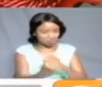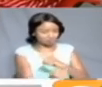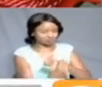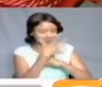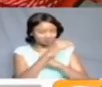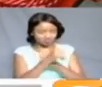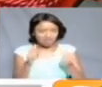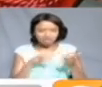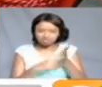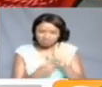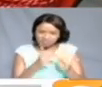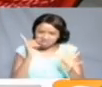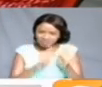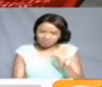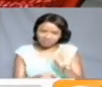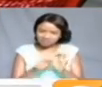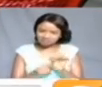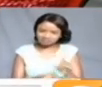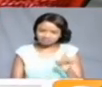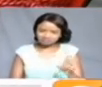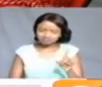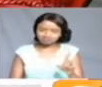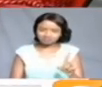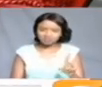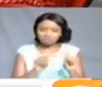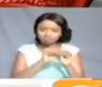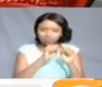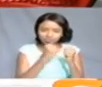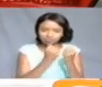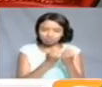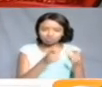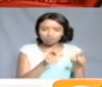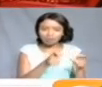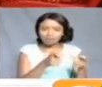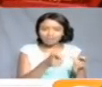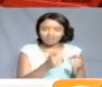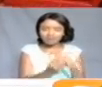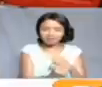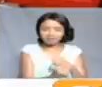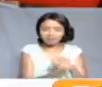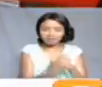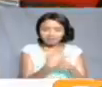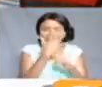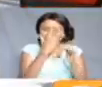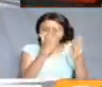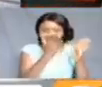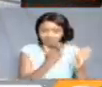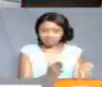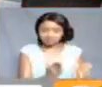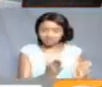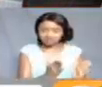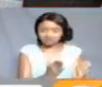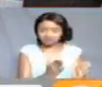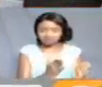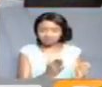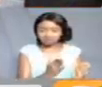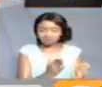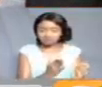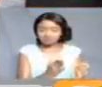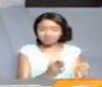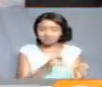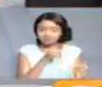your definition, what is a social media influencer? A social media influencer is basically anyone who's able